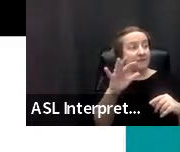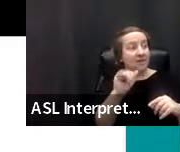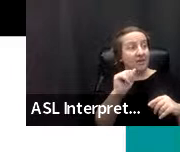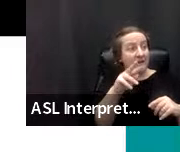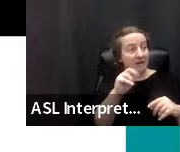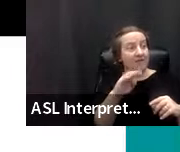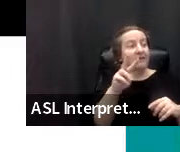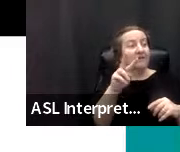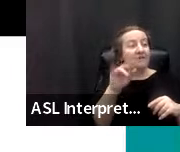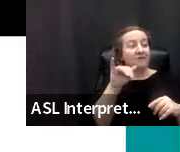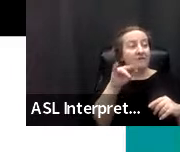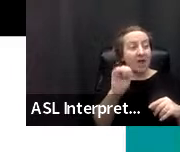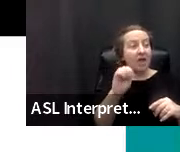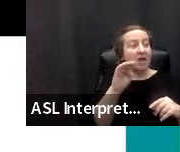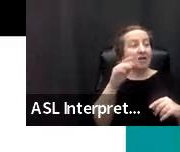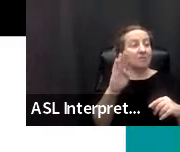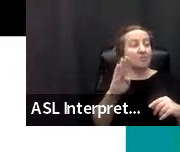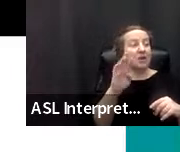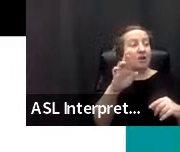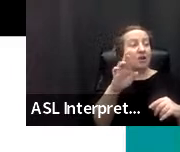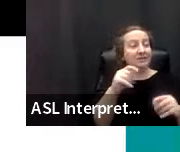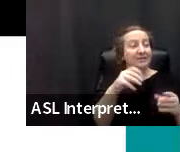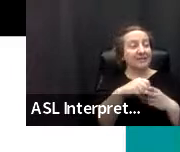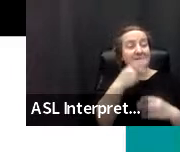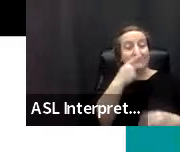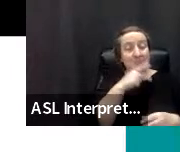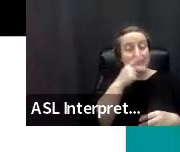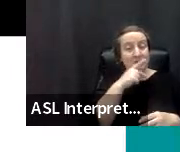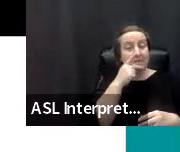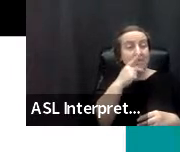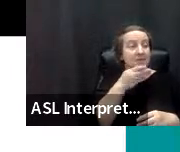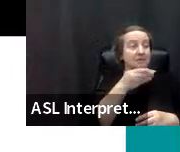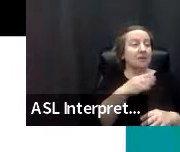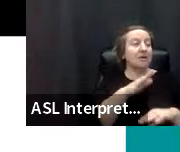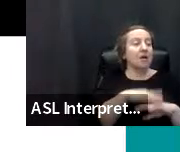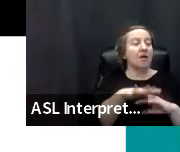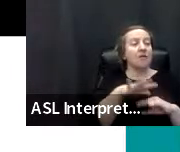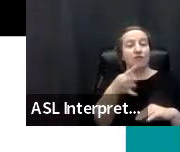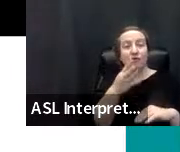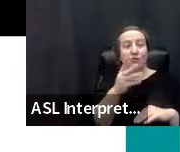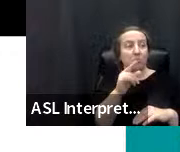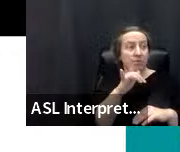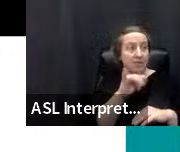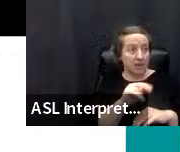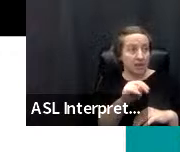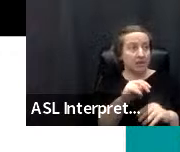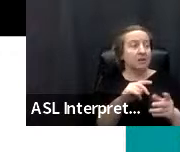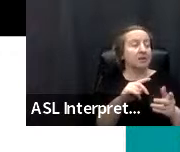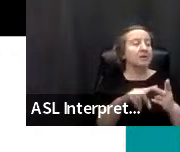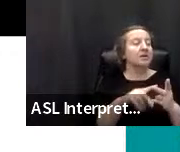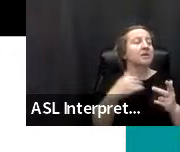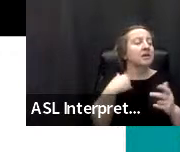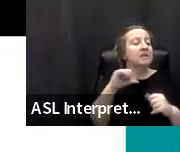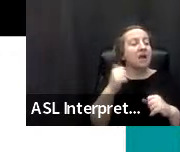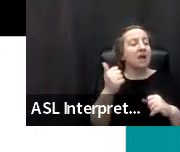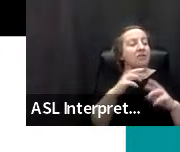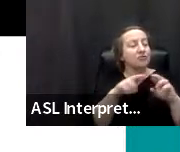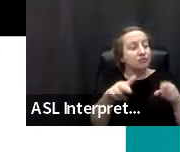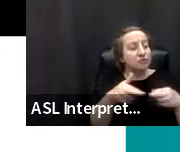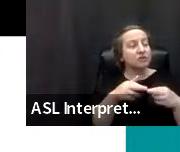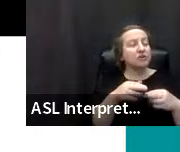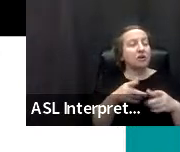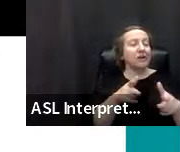Vine BRT routes in pink there kind of that exist along 4th Plane today. And then we've got other regional and